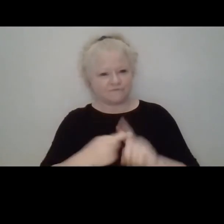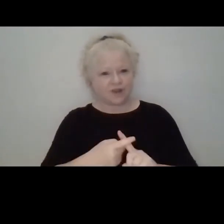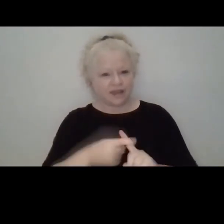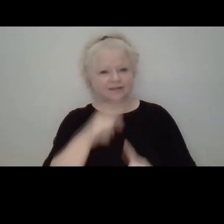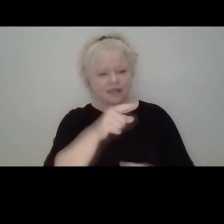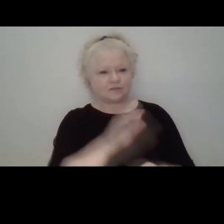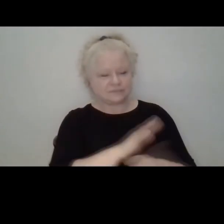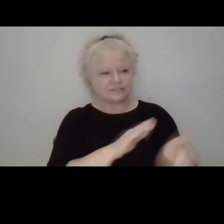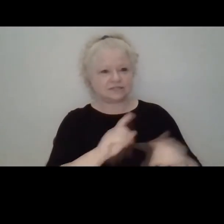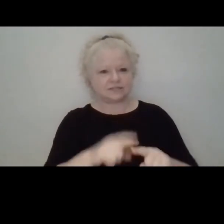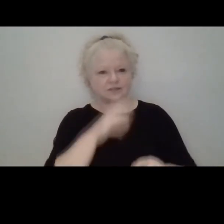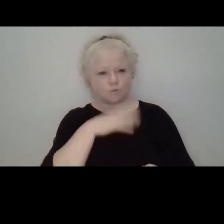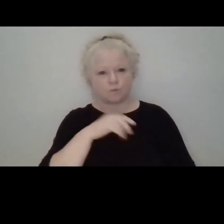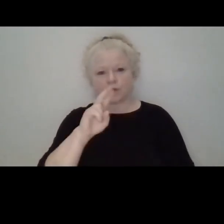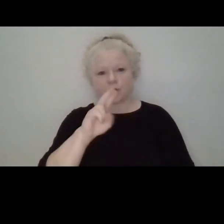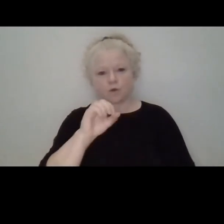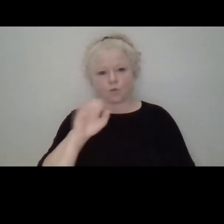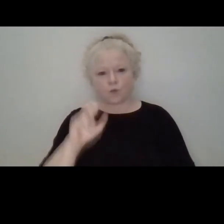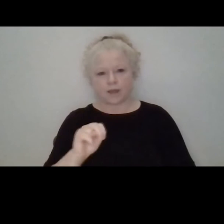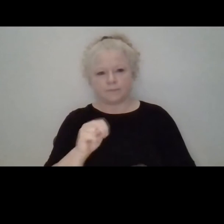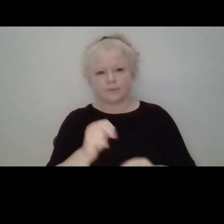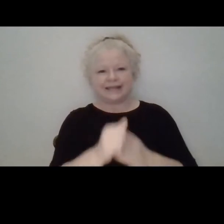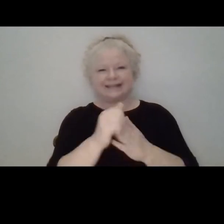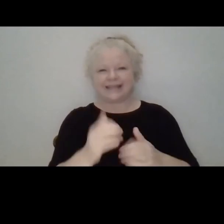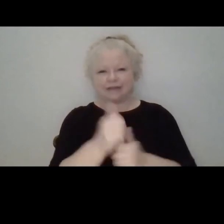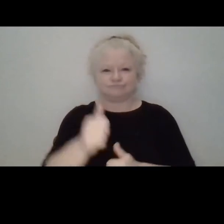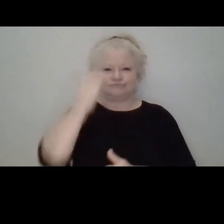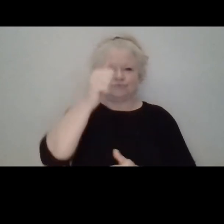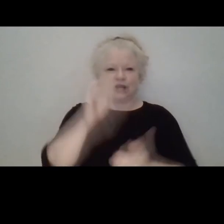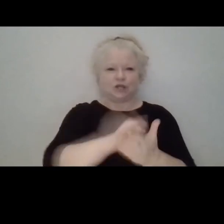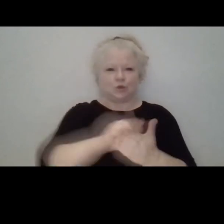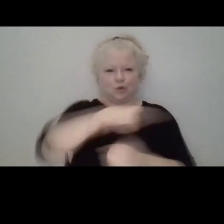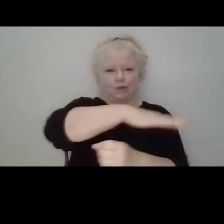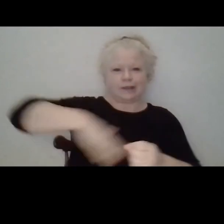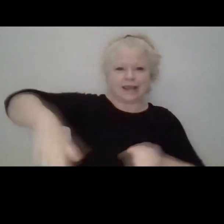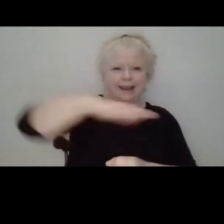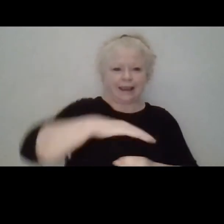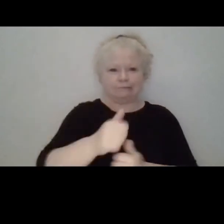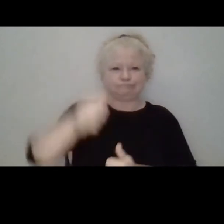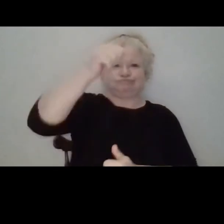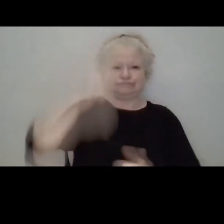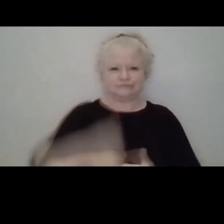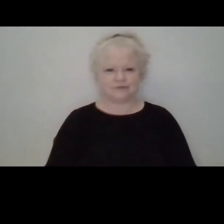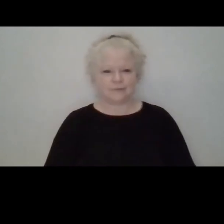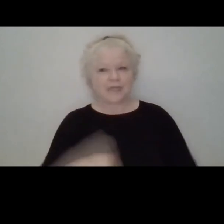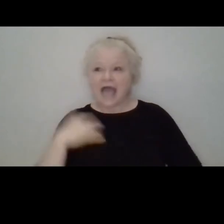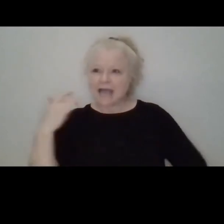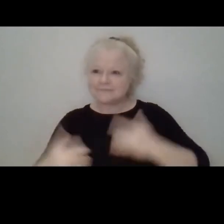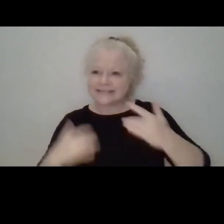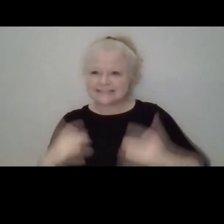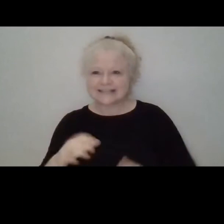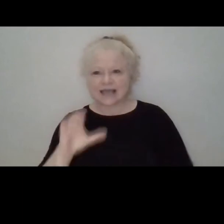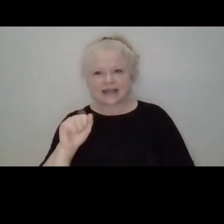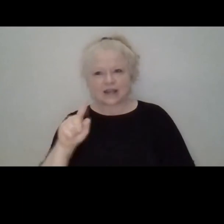Avia. She's the head of, she's the head of the New York region and just about everything else. And I said, you know, I'm so excited Carlos is coming